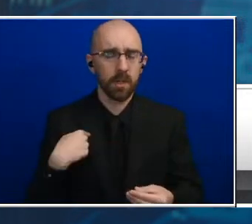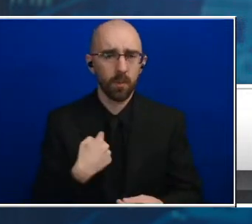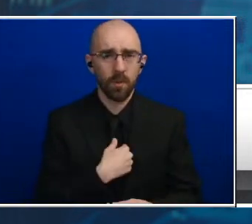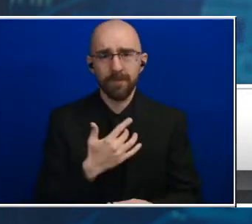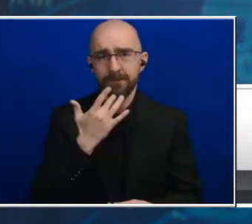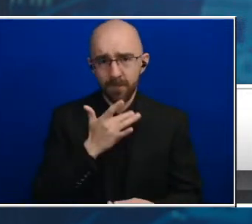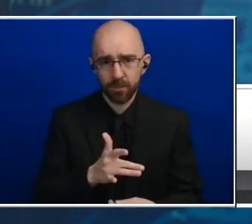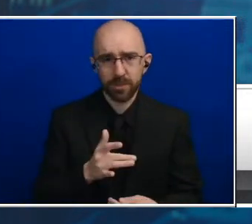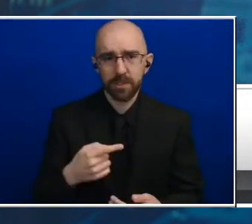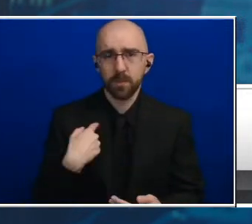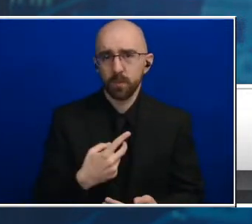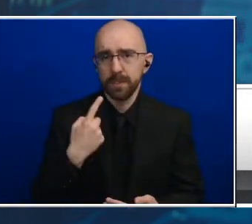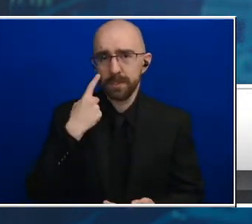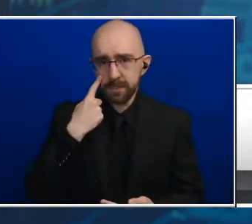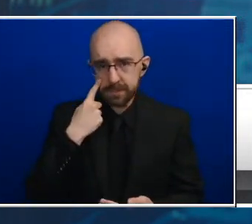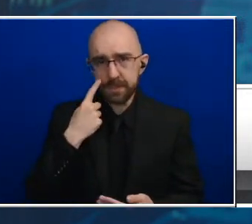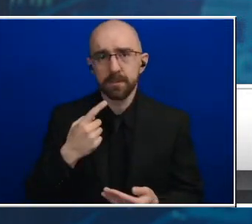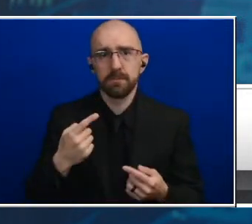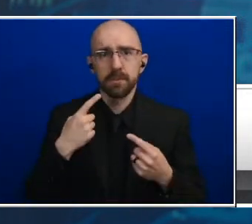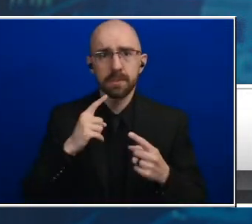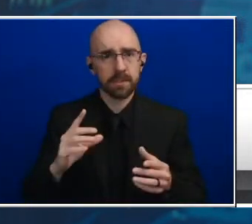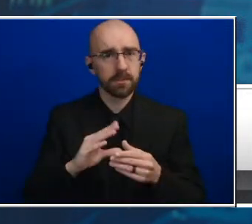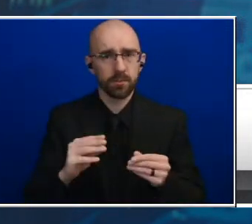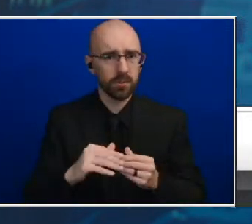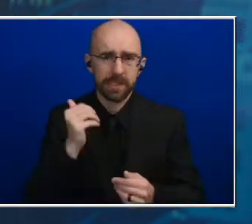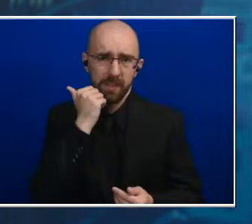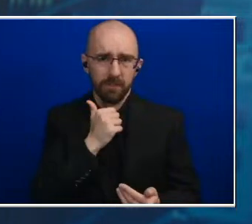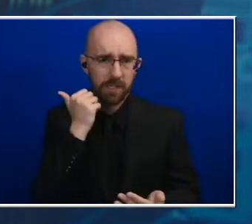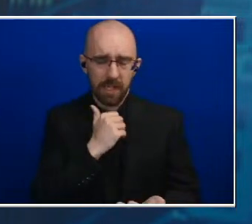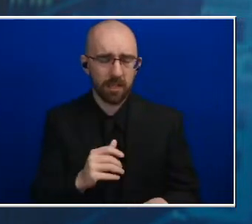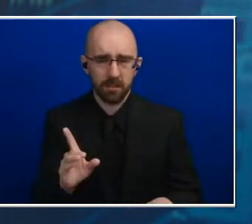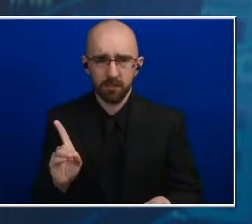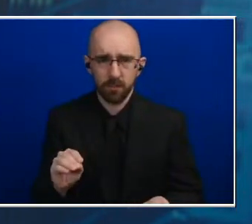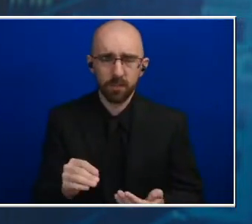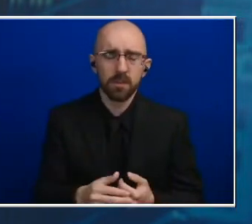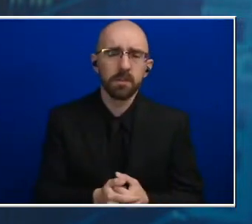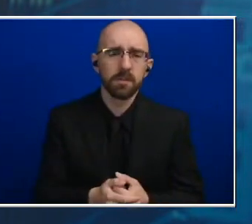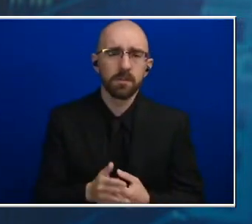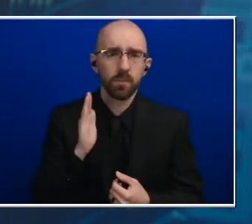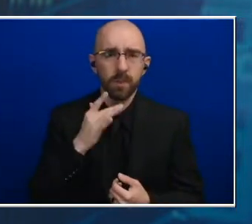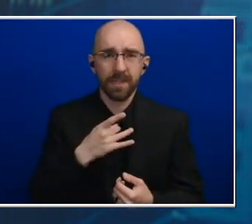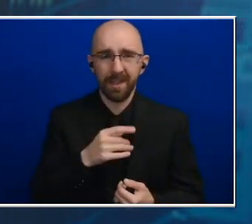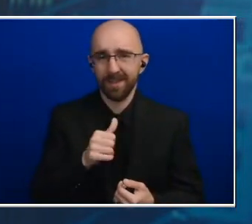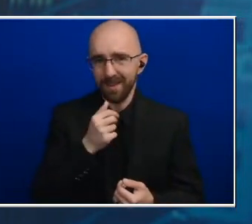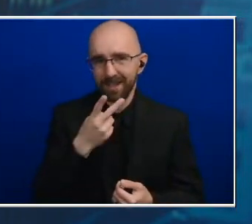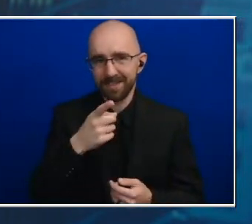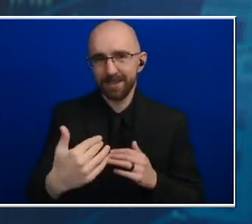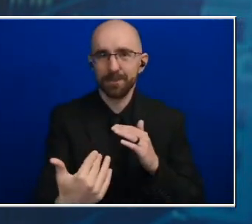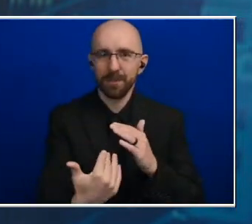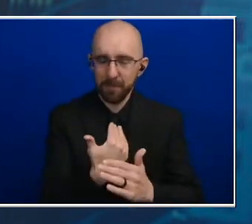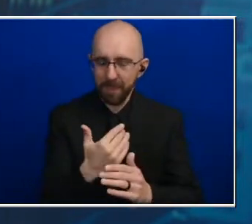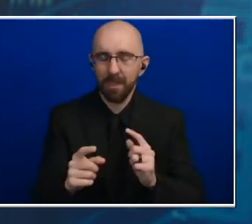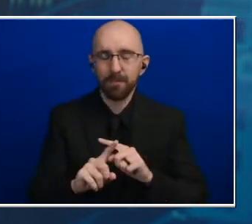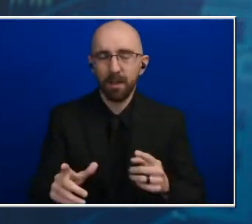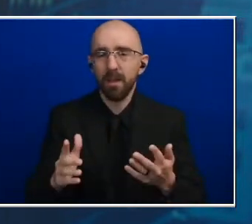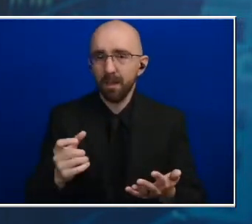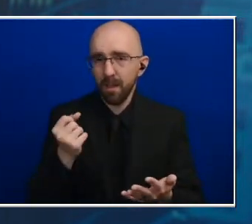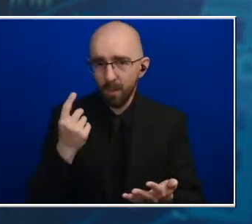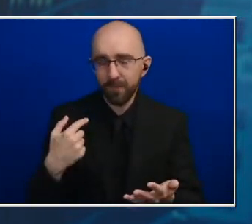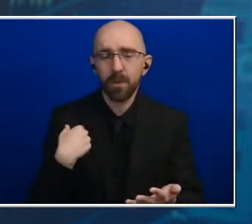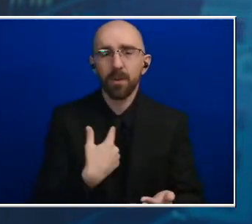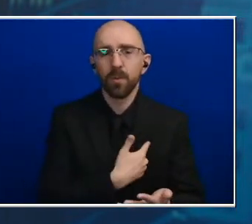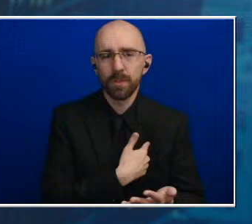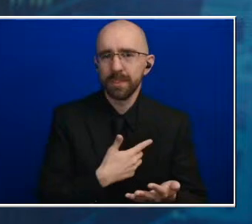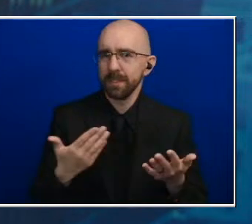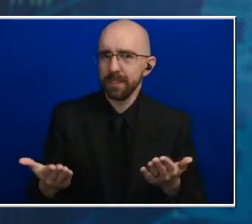success stories here every single day. We would like not to see you in the trauma center. However, we stand here at the ready 24